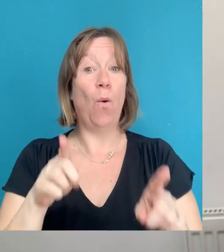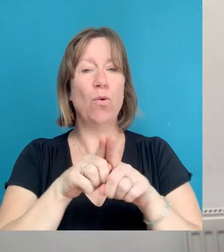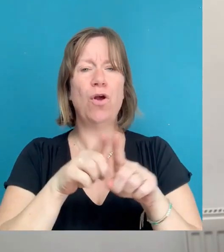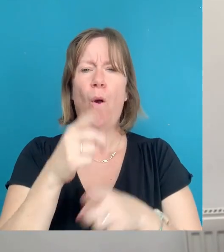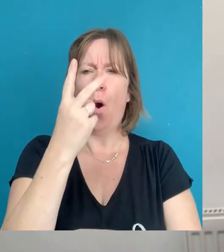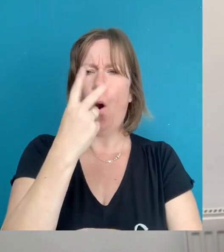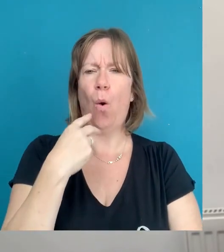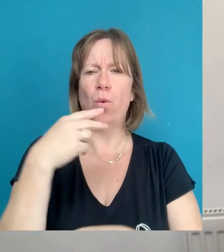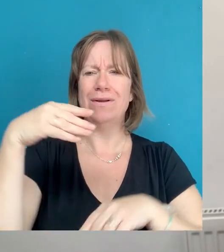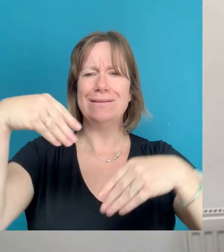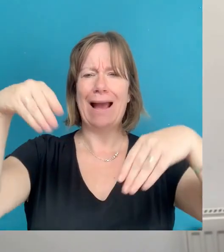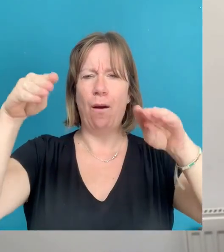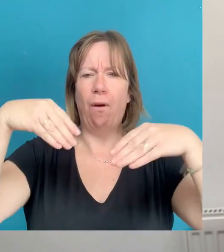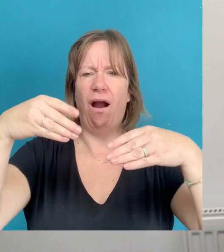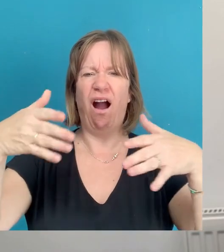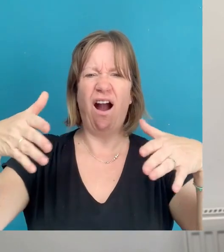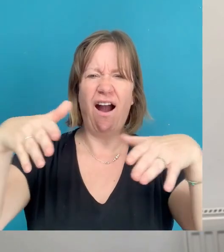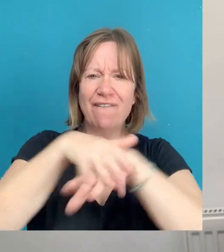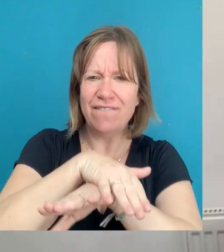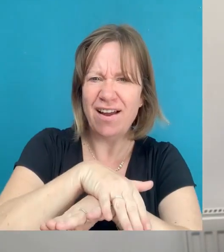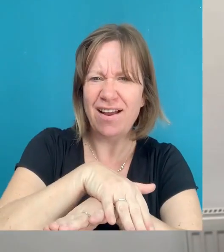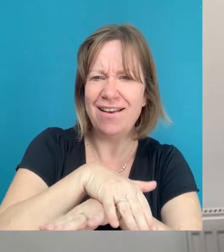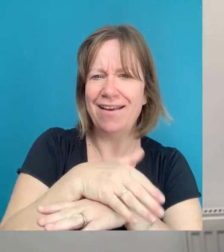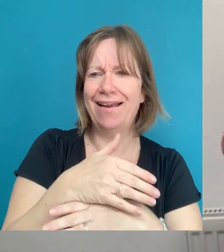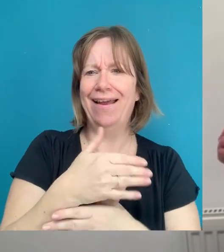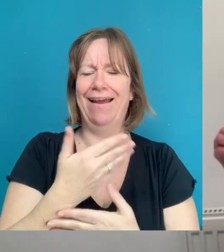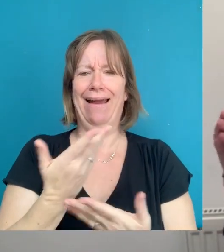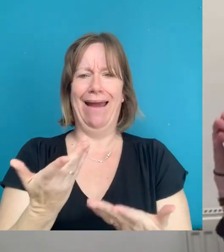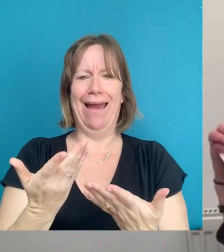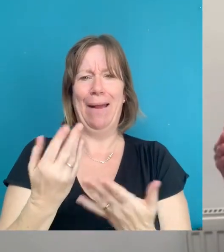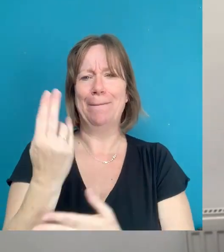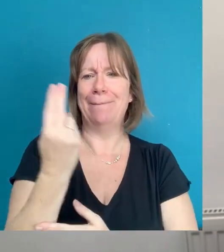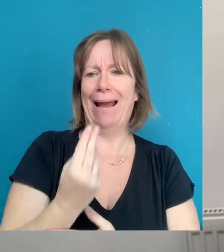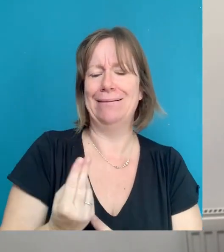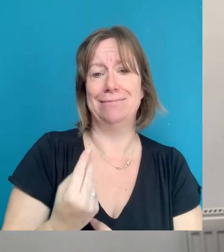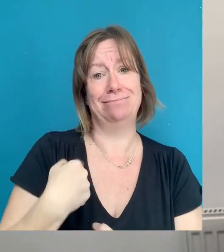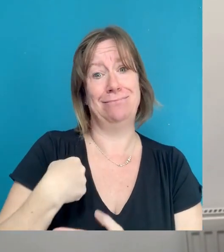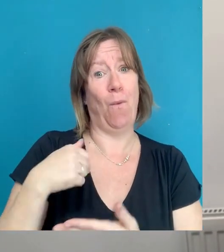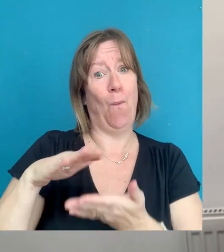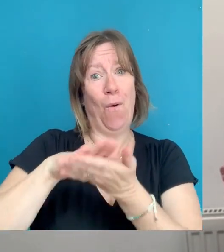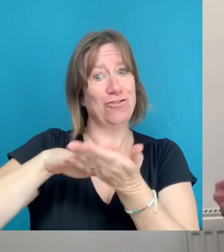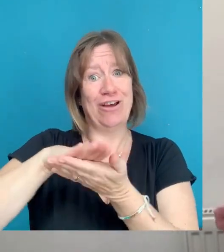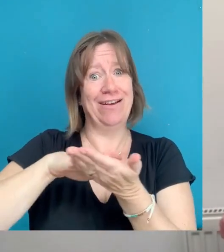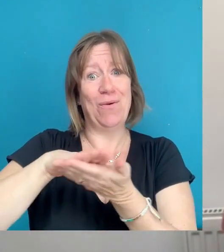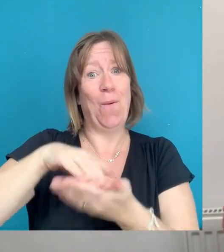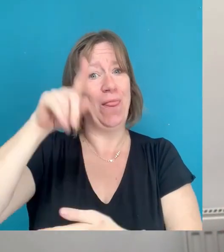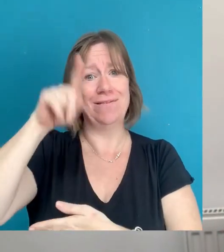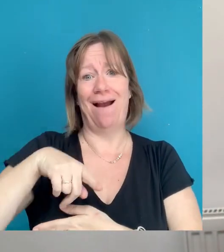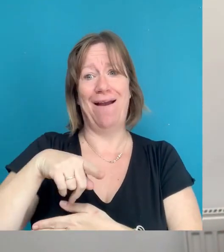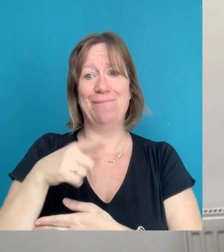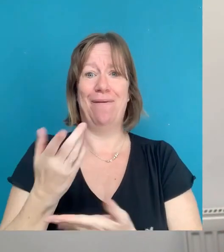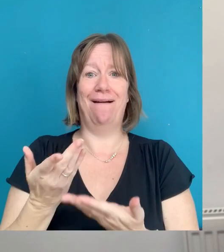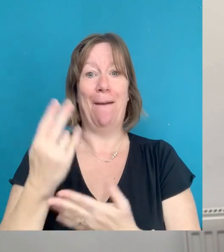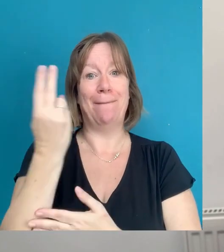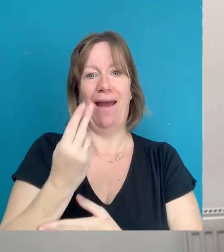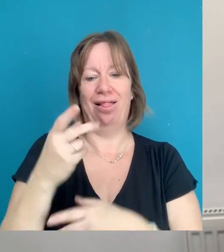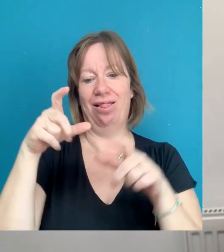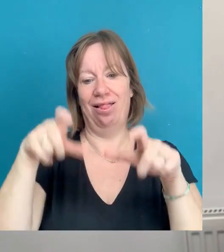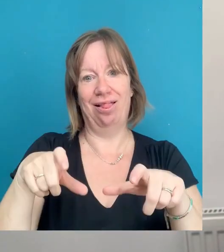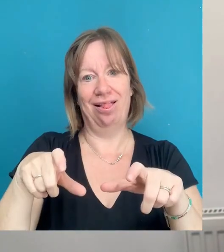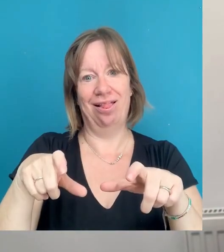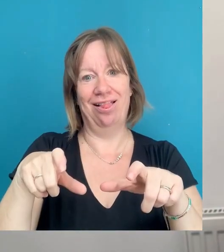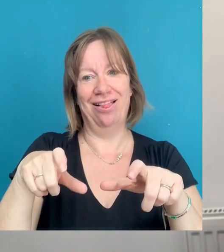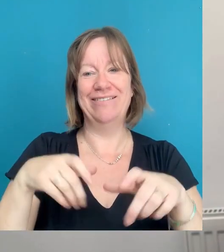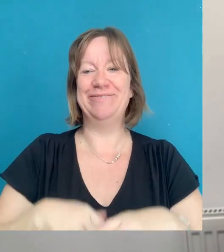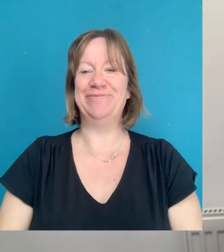towel here, which is covered in arty grime mug. I always wash it, but this is just stained from being